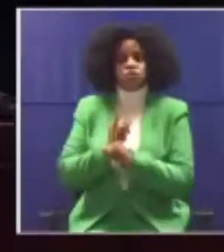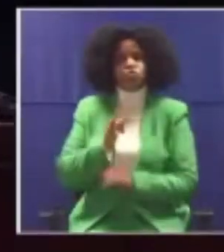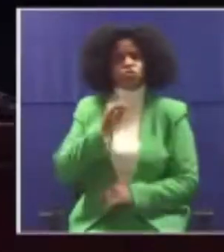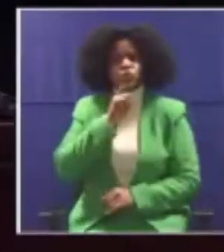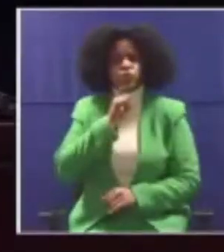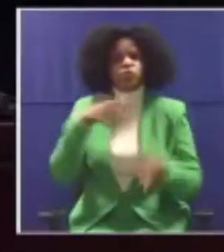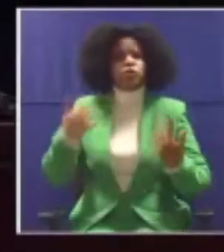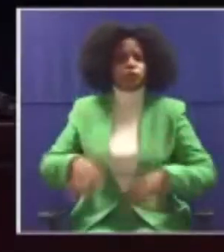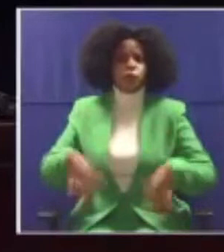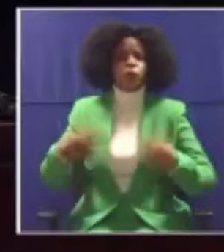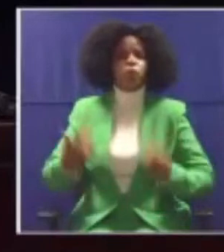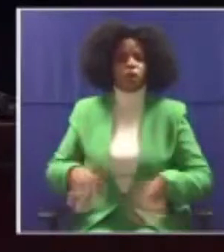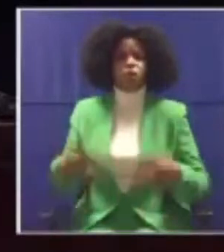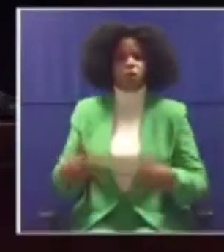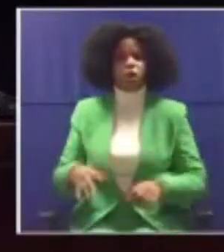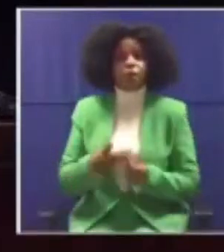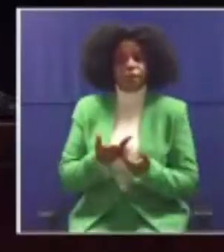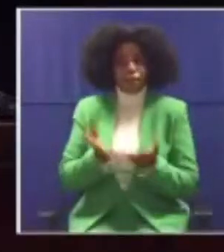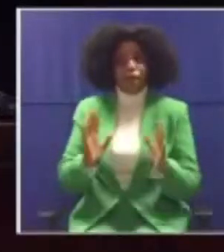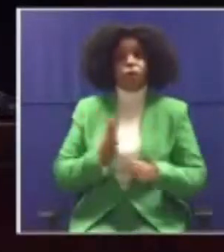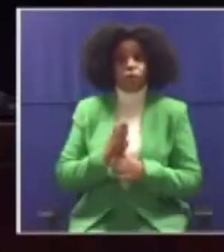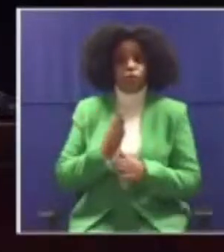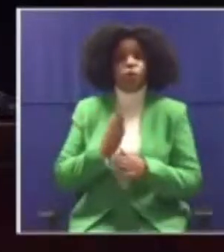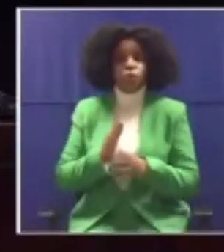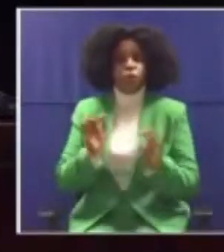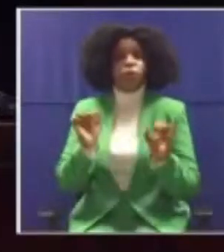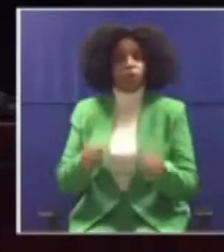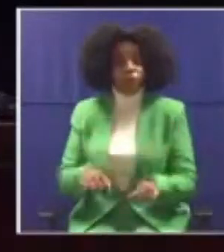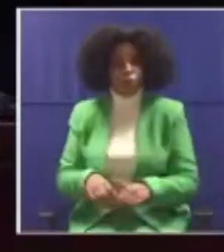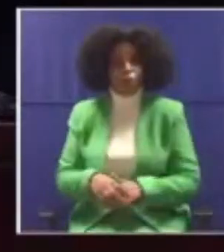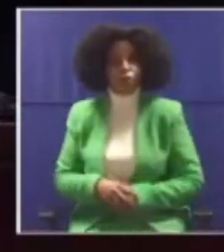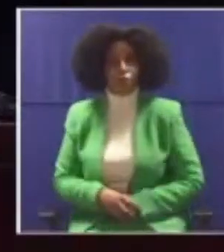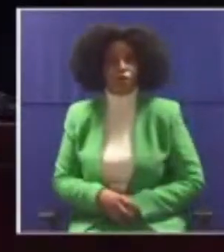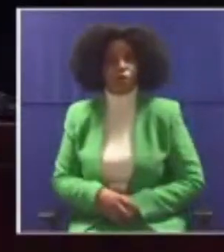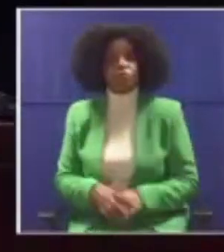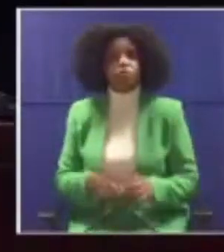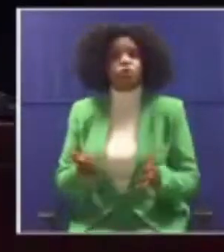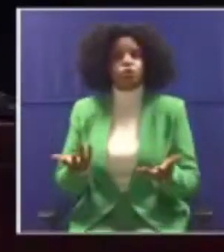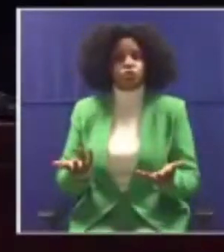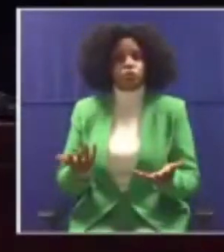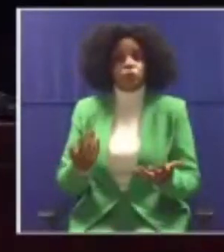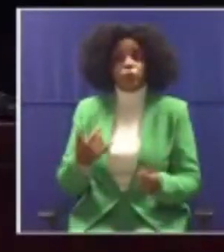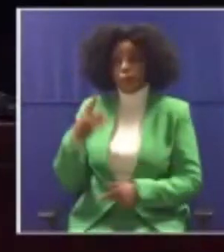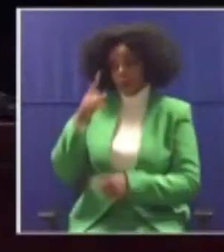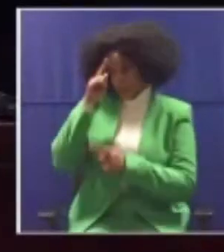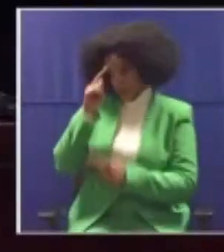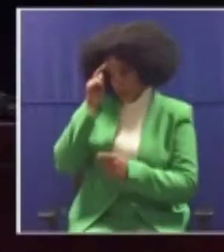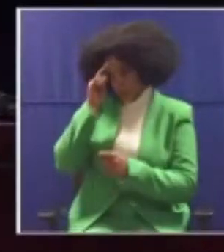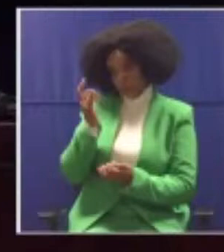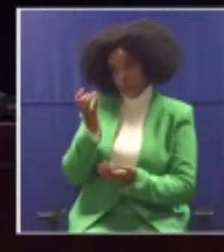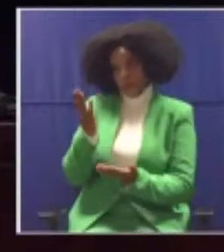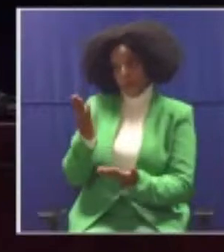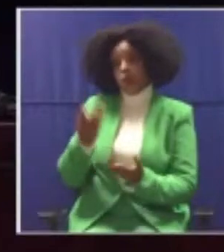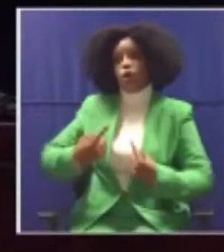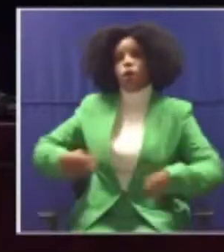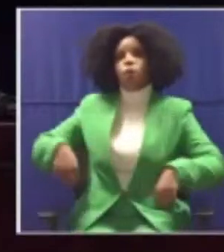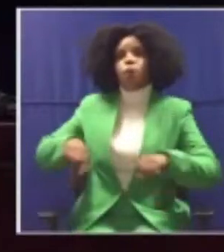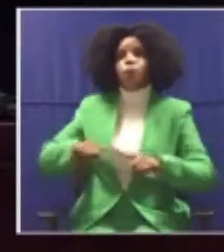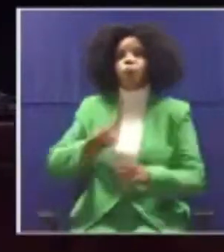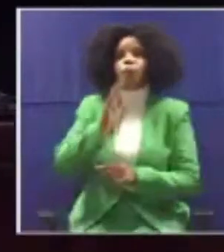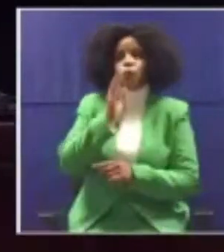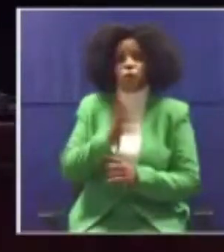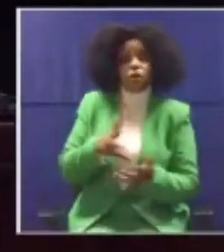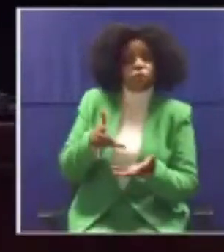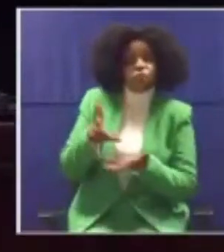work. So Honorable Heron, we will be engaging with